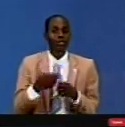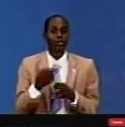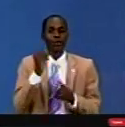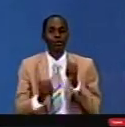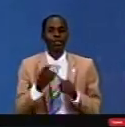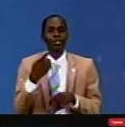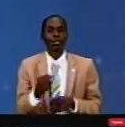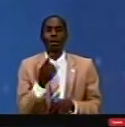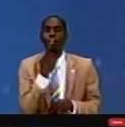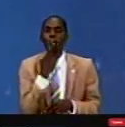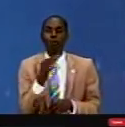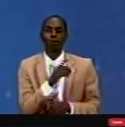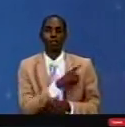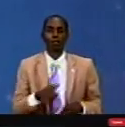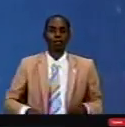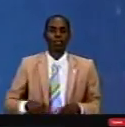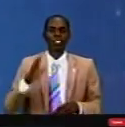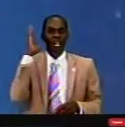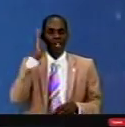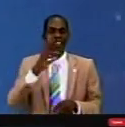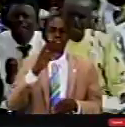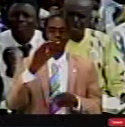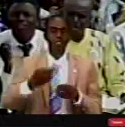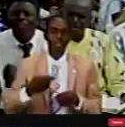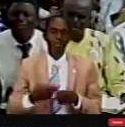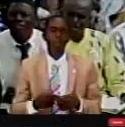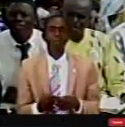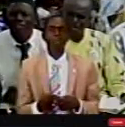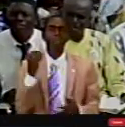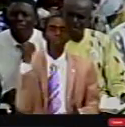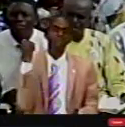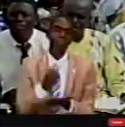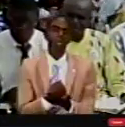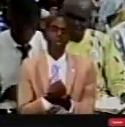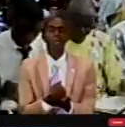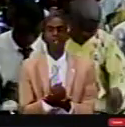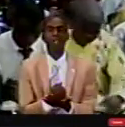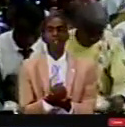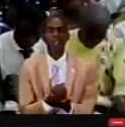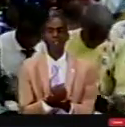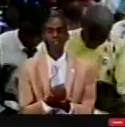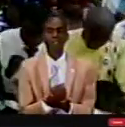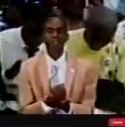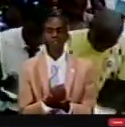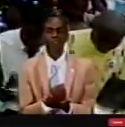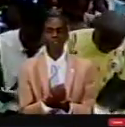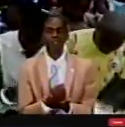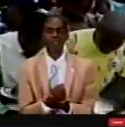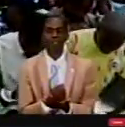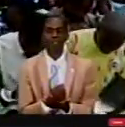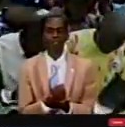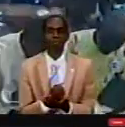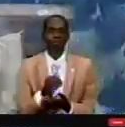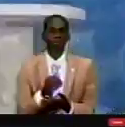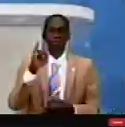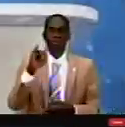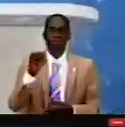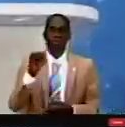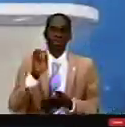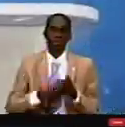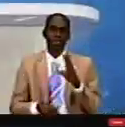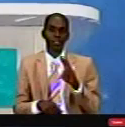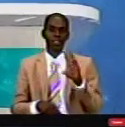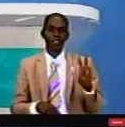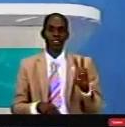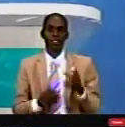the Lord shall name amen Isaiah chapter 66 we're eating from verse